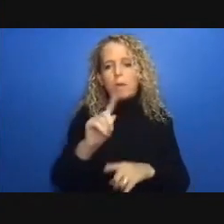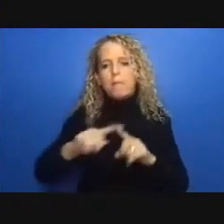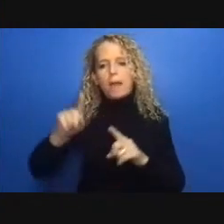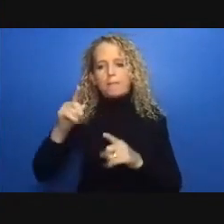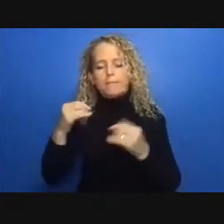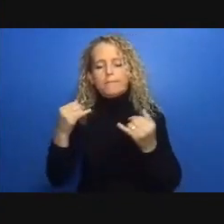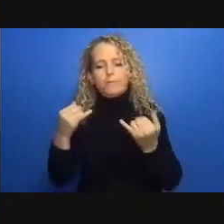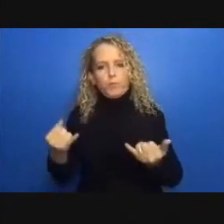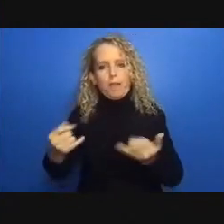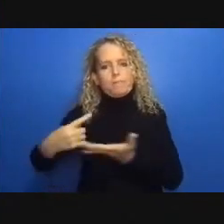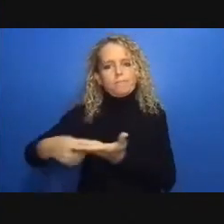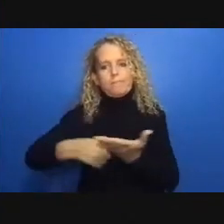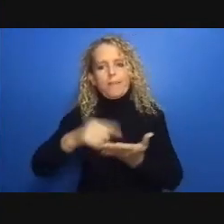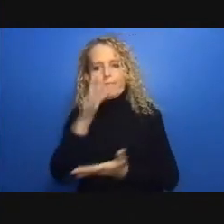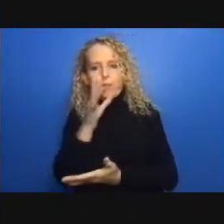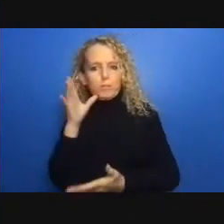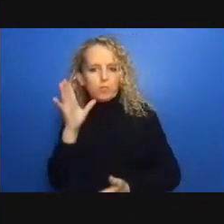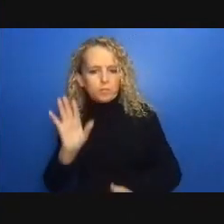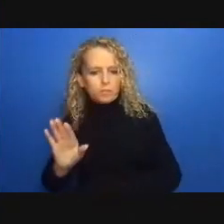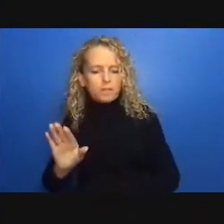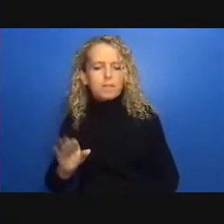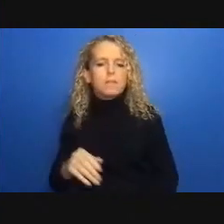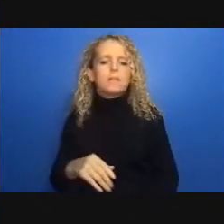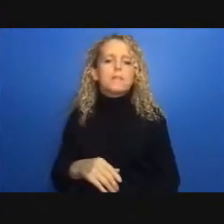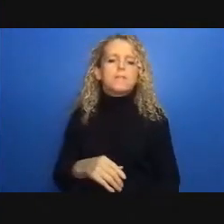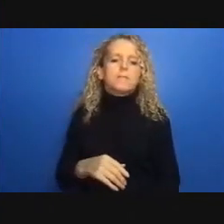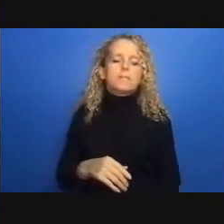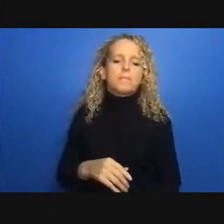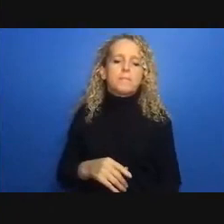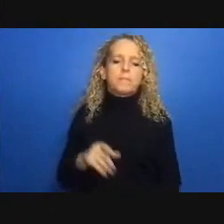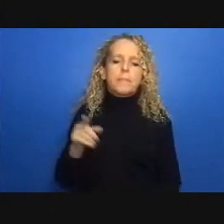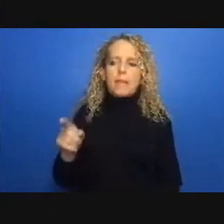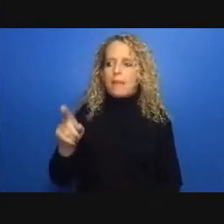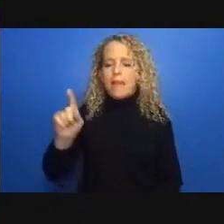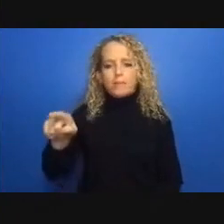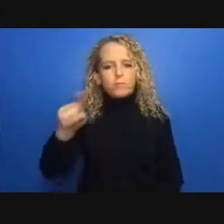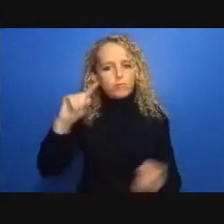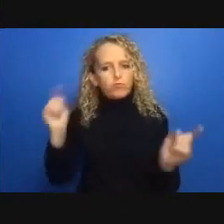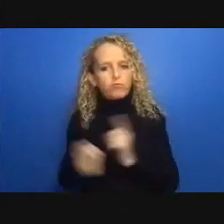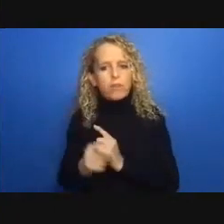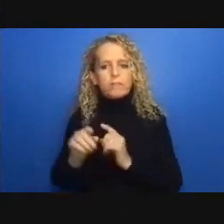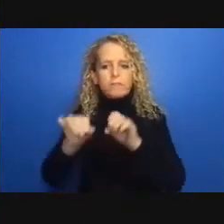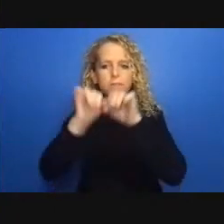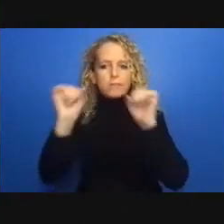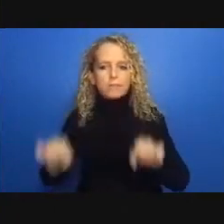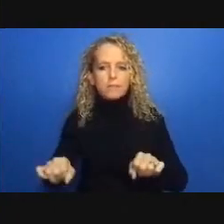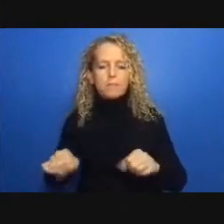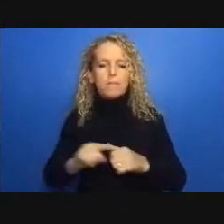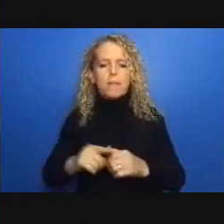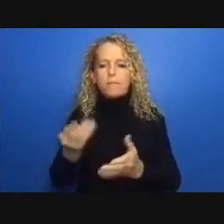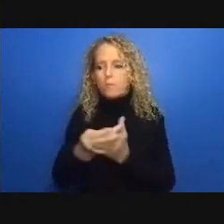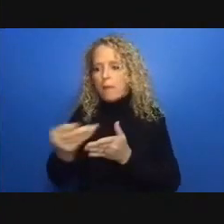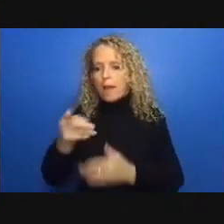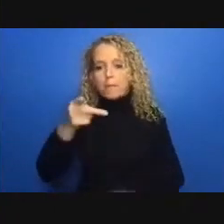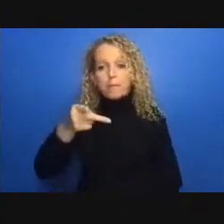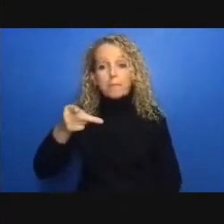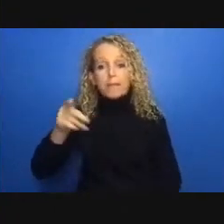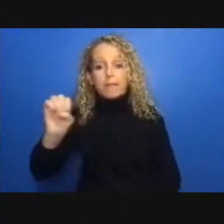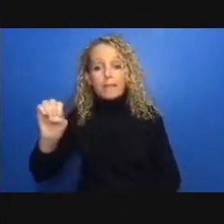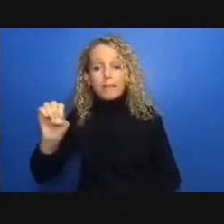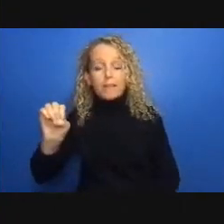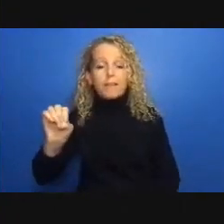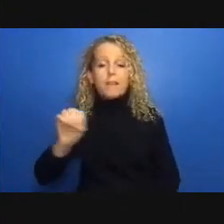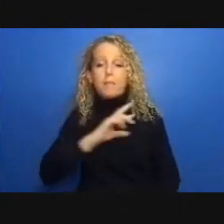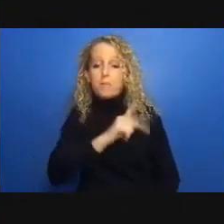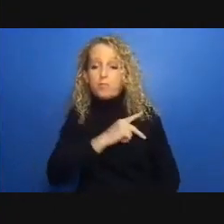perspective, making changes to their systems. They were purchasing PPE. They were